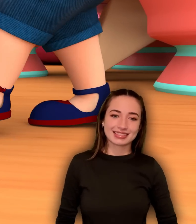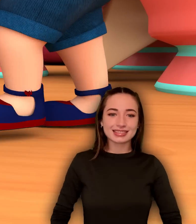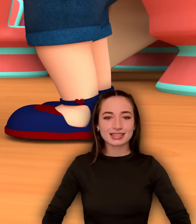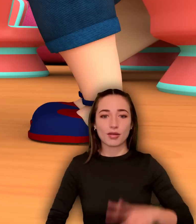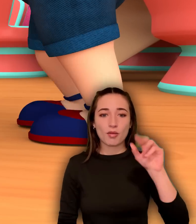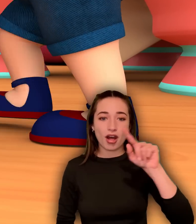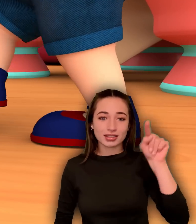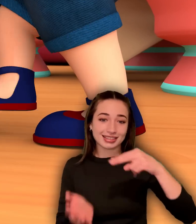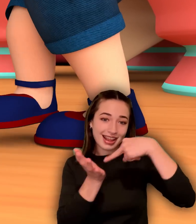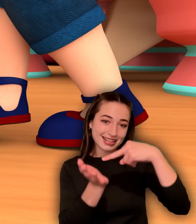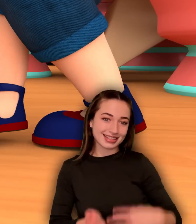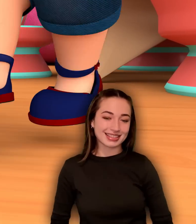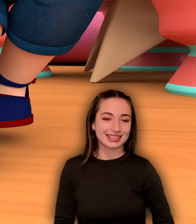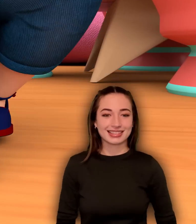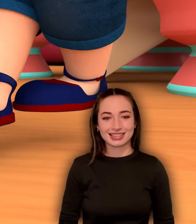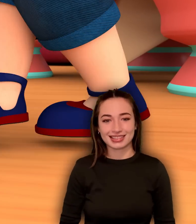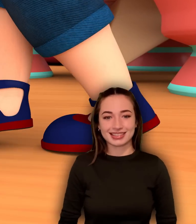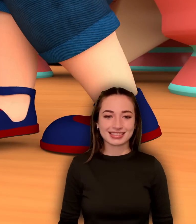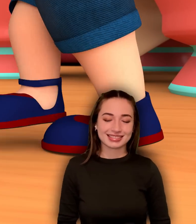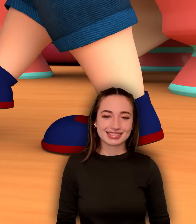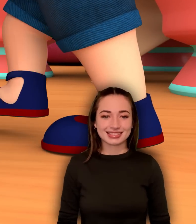tap it's a wolf